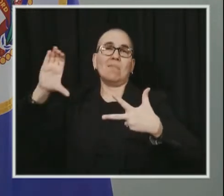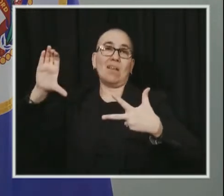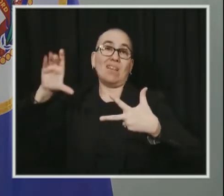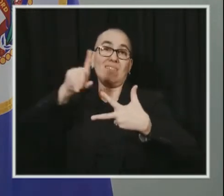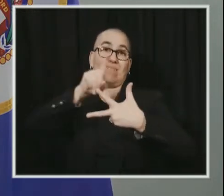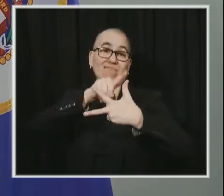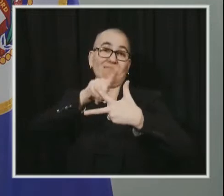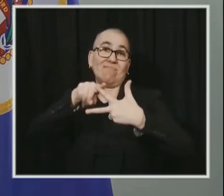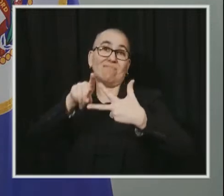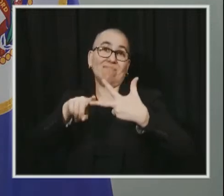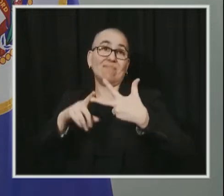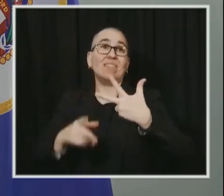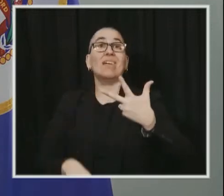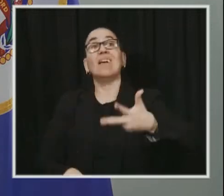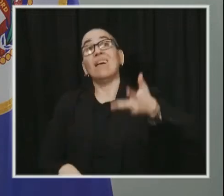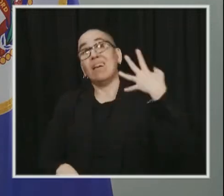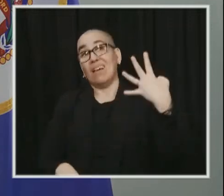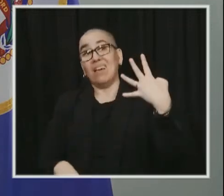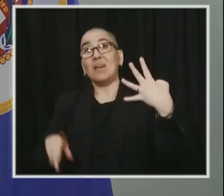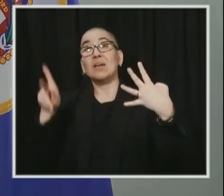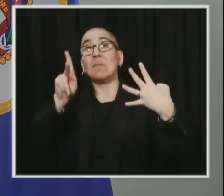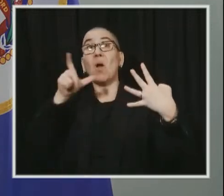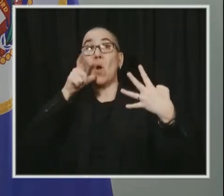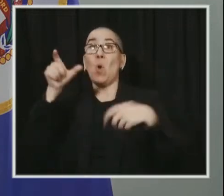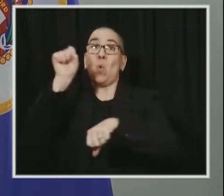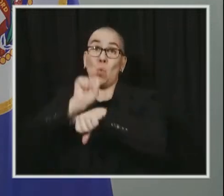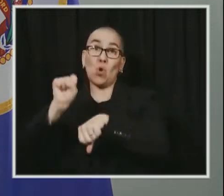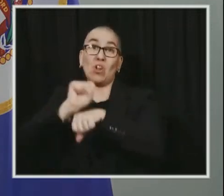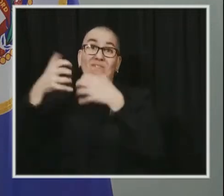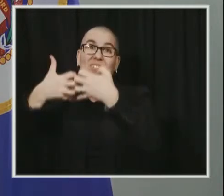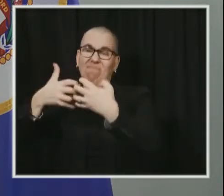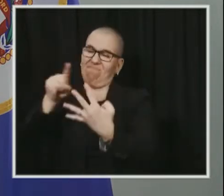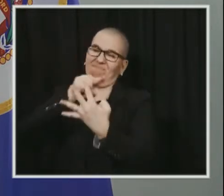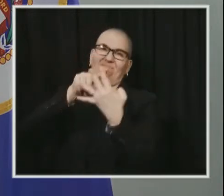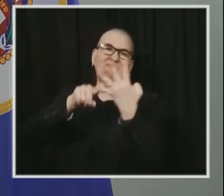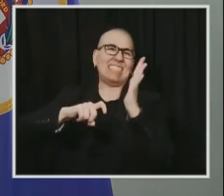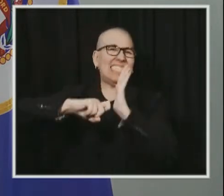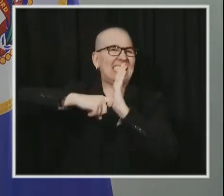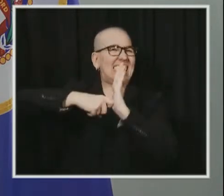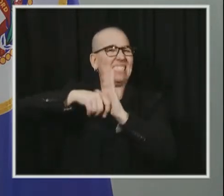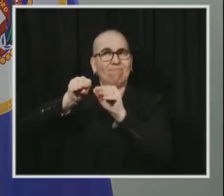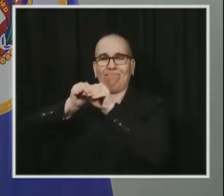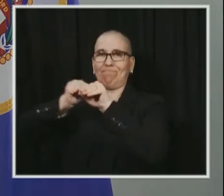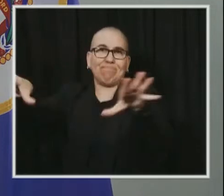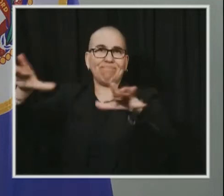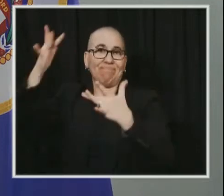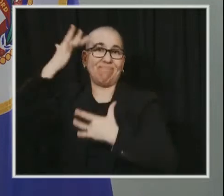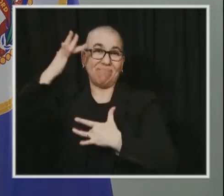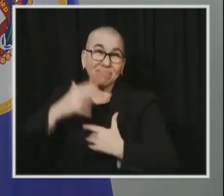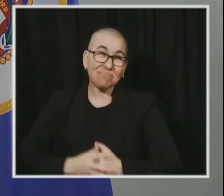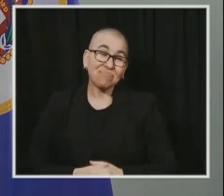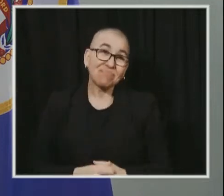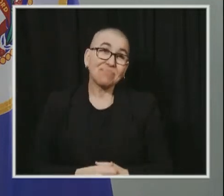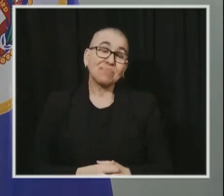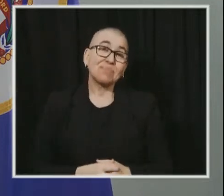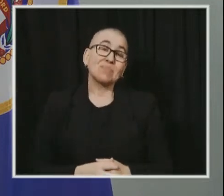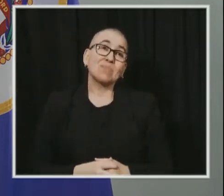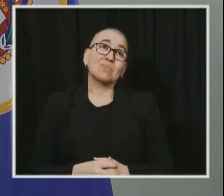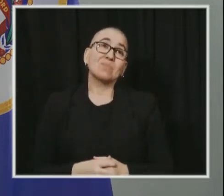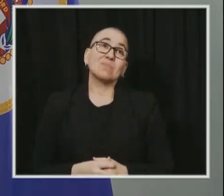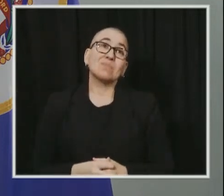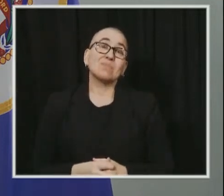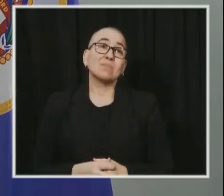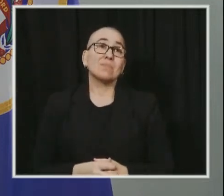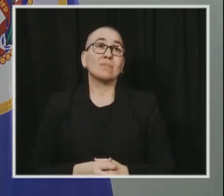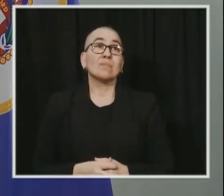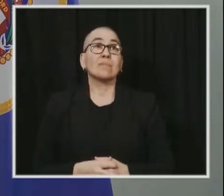and science, is addressing those populations to end this thing. We're already starting to see the effects of that. We're seeing the